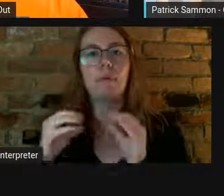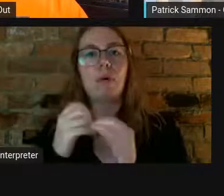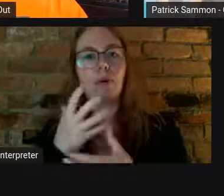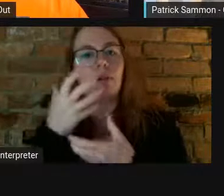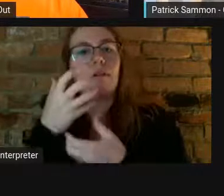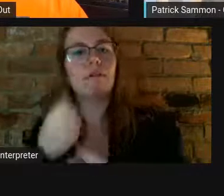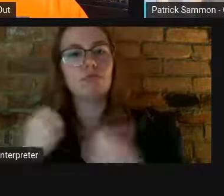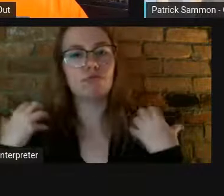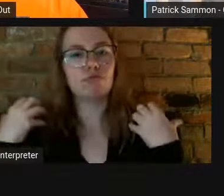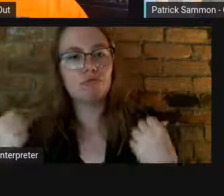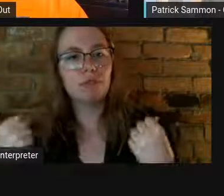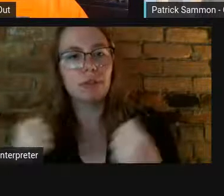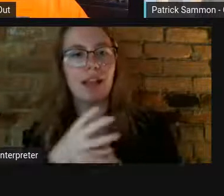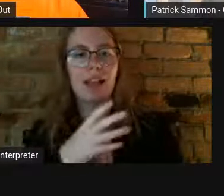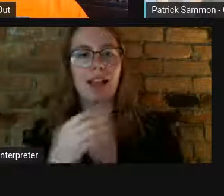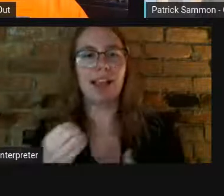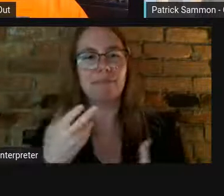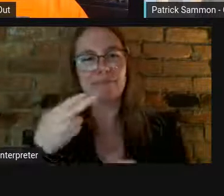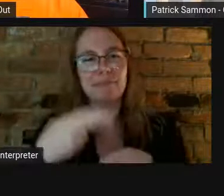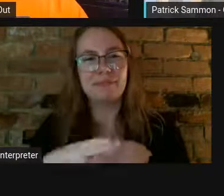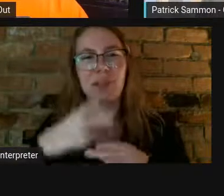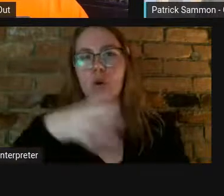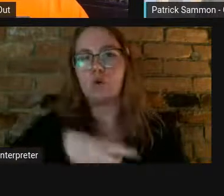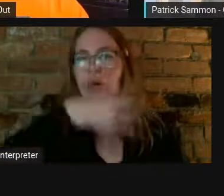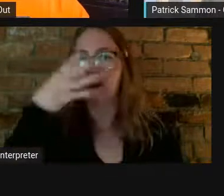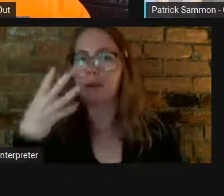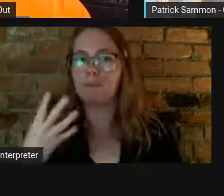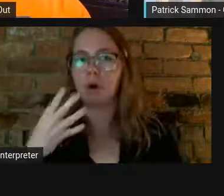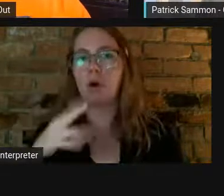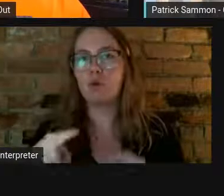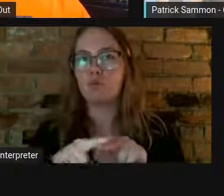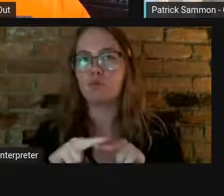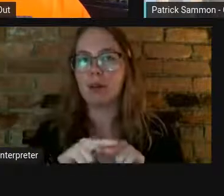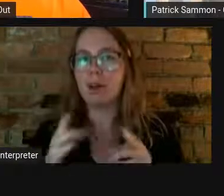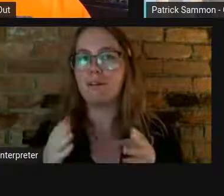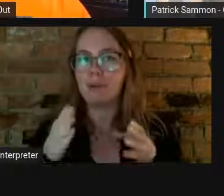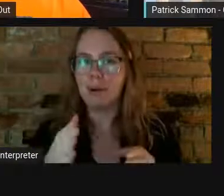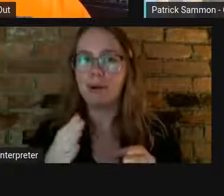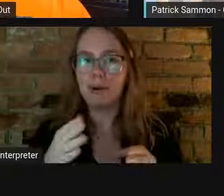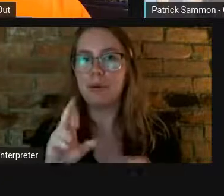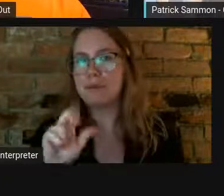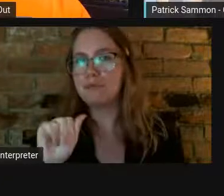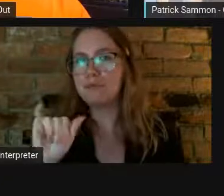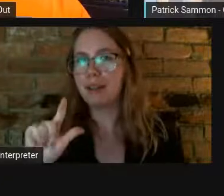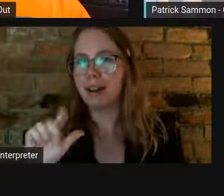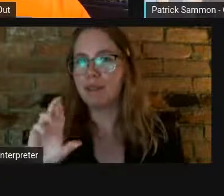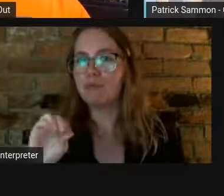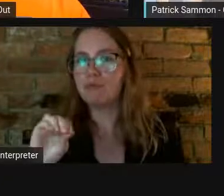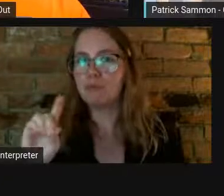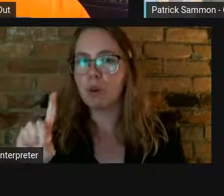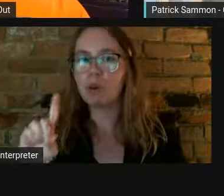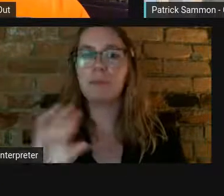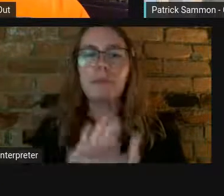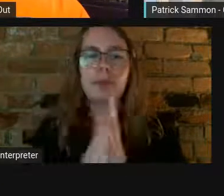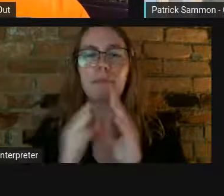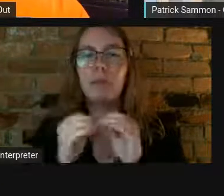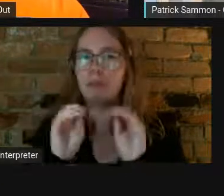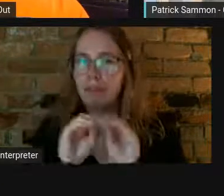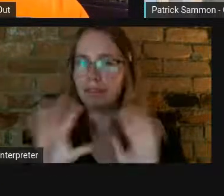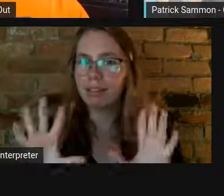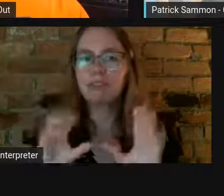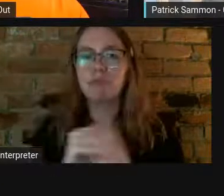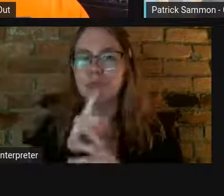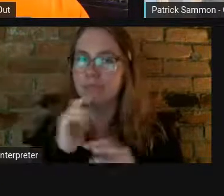and the rainbow railroads, so to speak, just was really fortified. So, and in regards